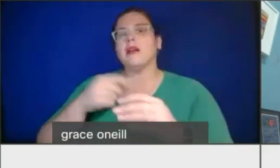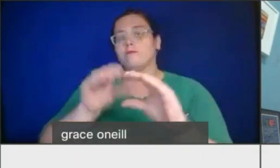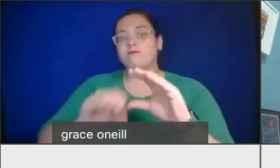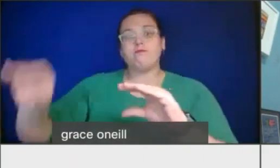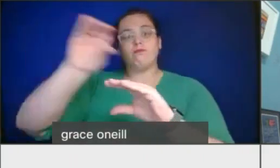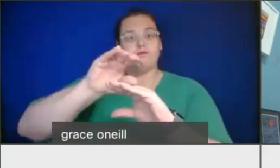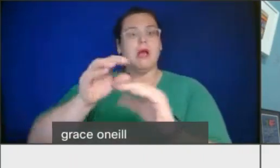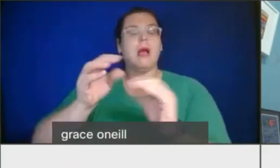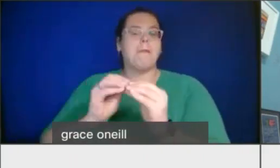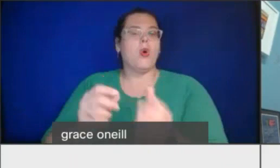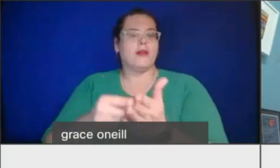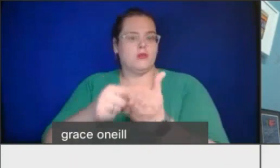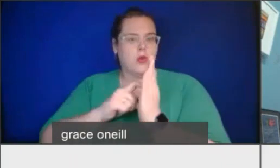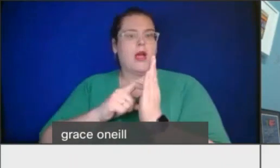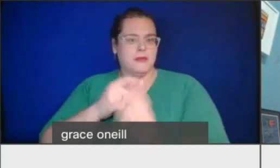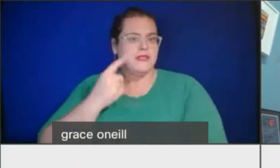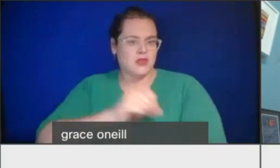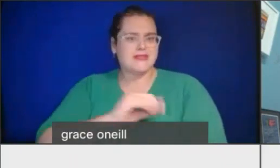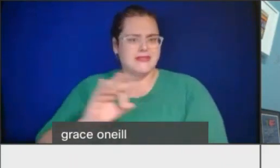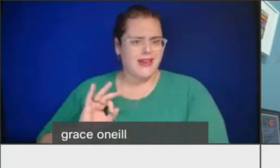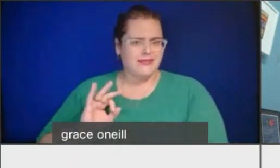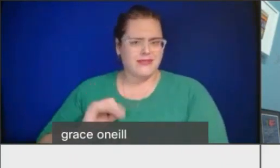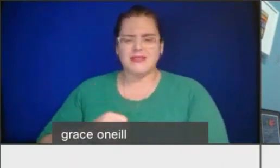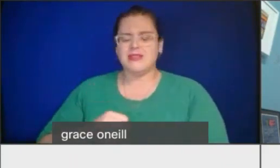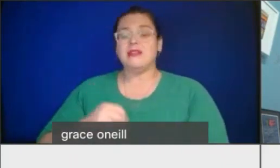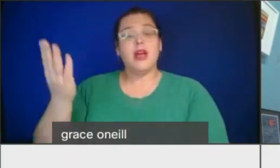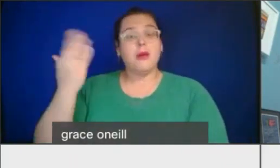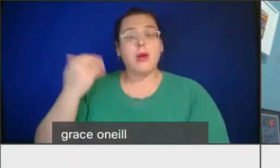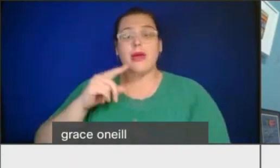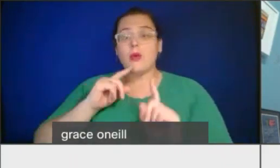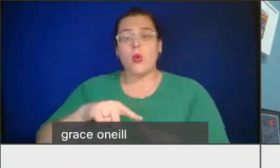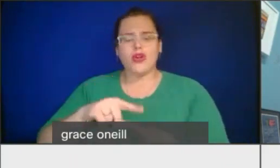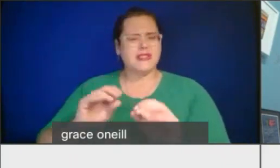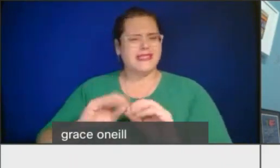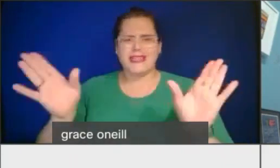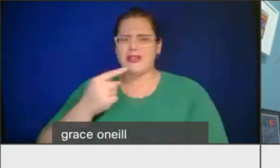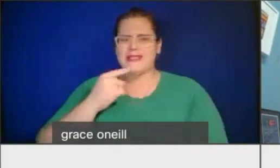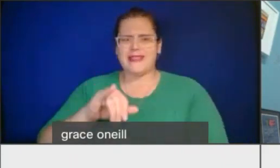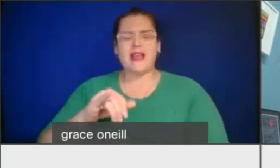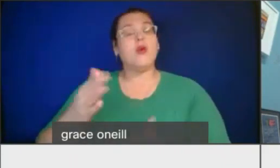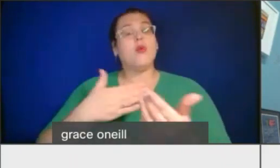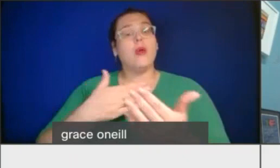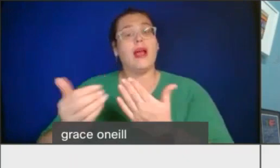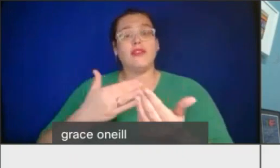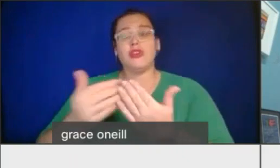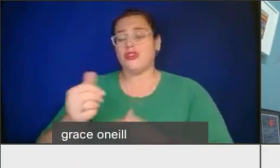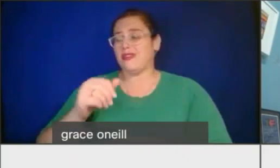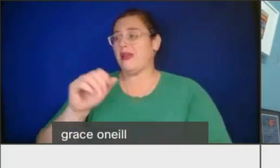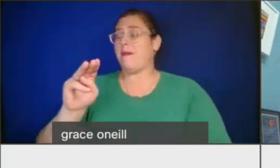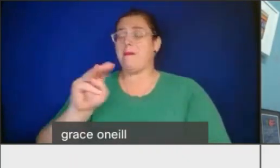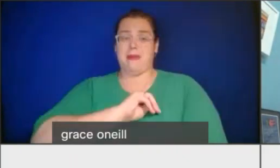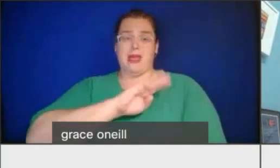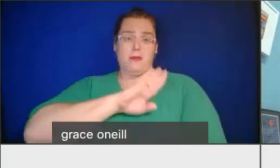Prior mayor's orders have always been clear that whatever floor was being established by the mayor's order,